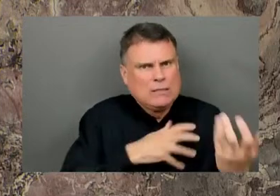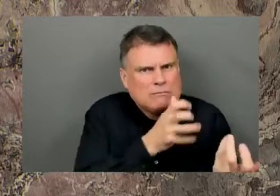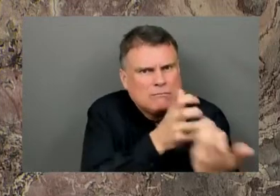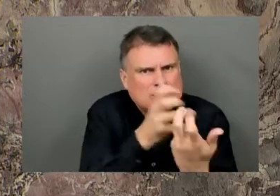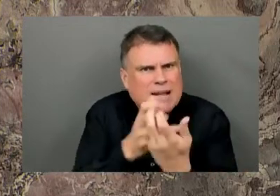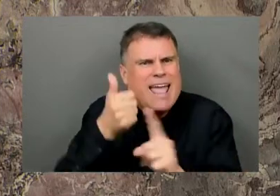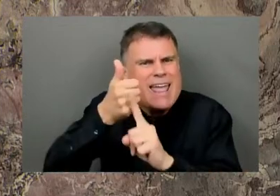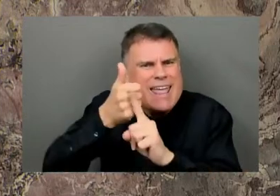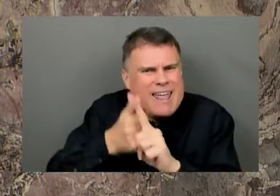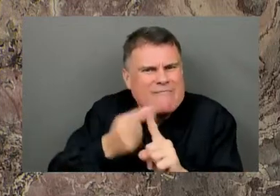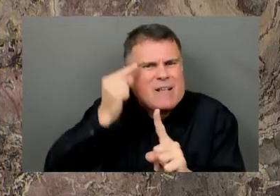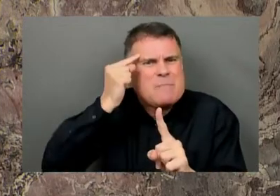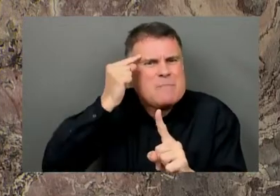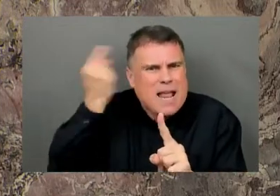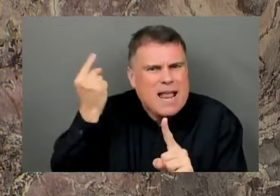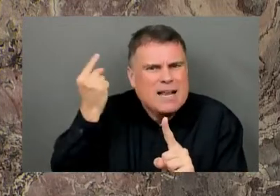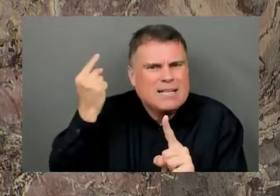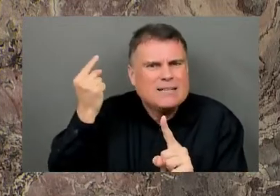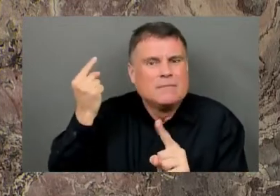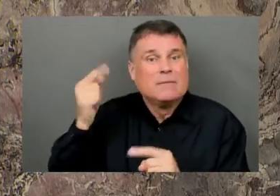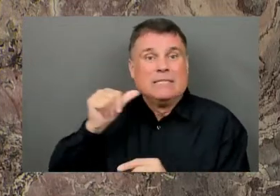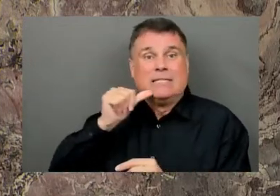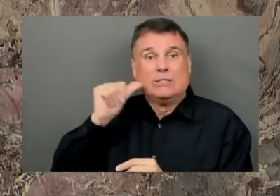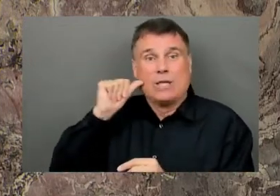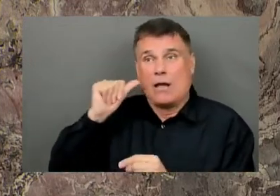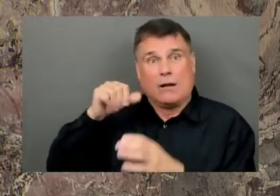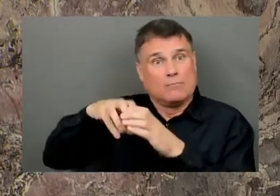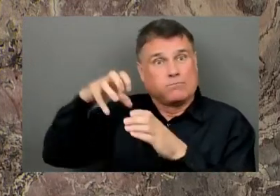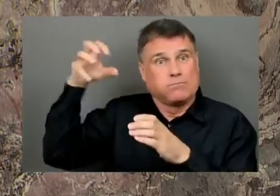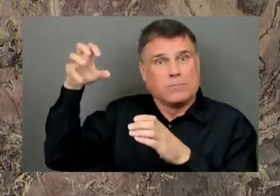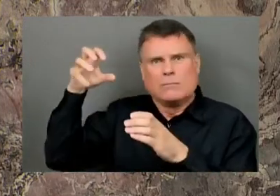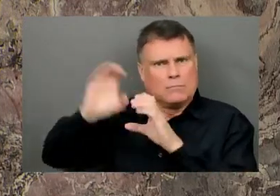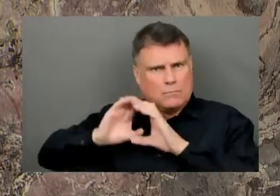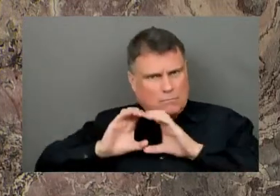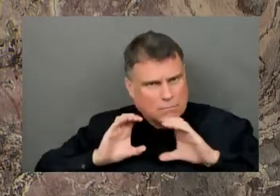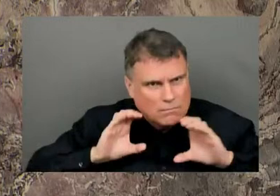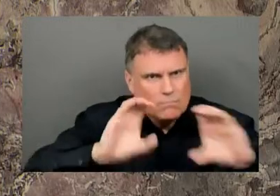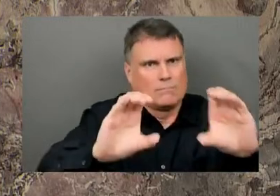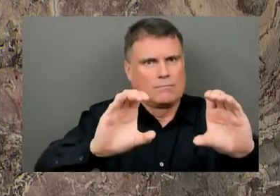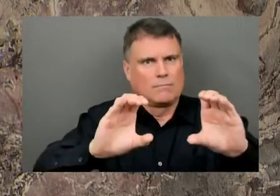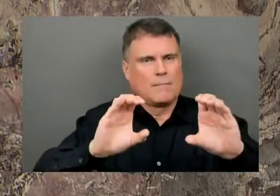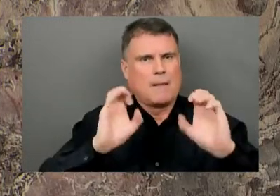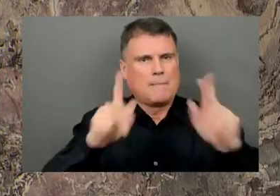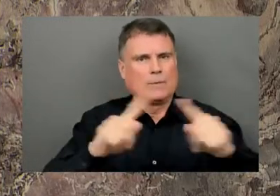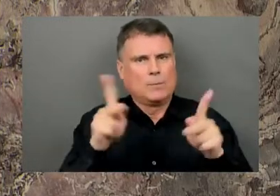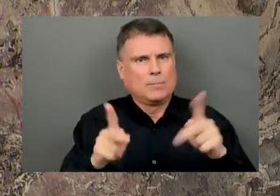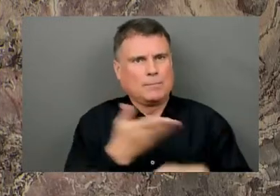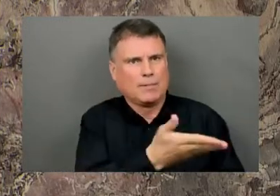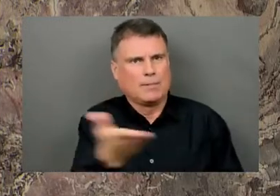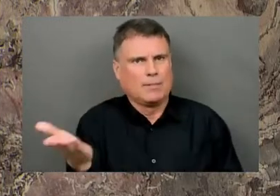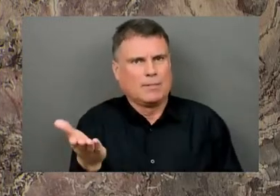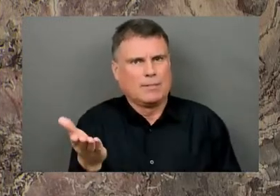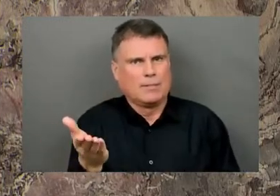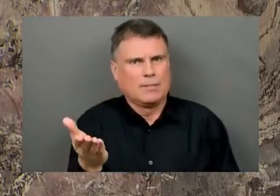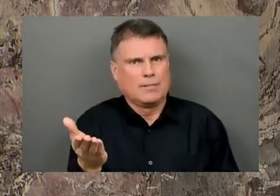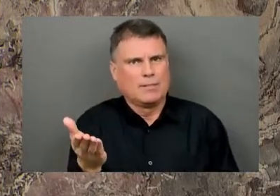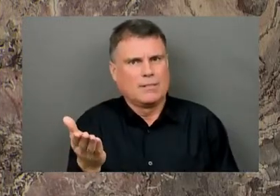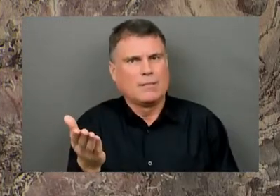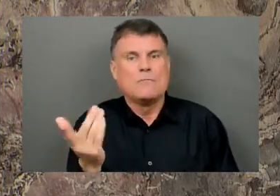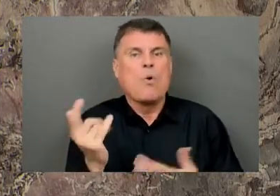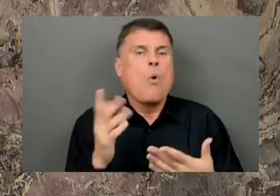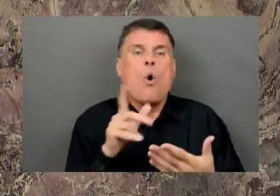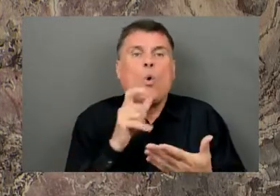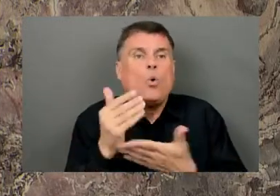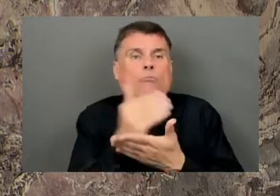tax increase is going back to people, low and middle income people, through the Climate Action